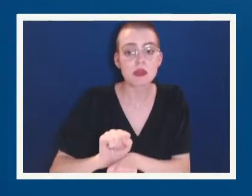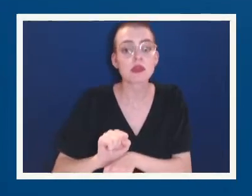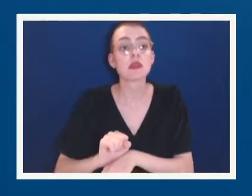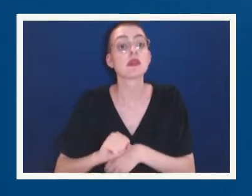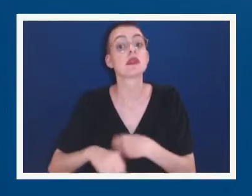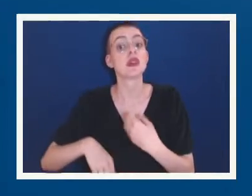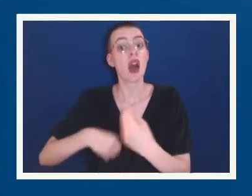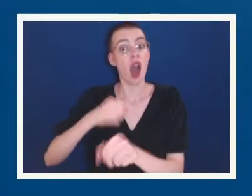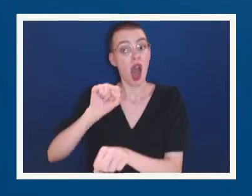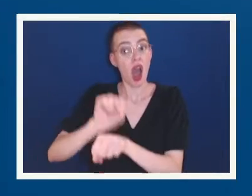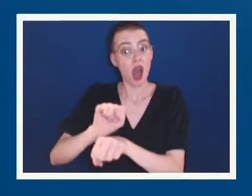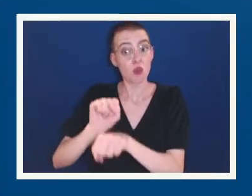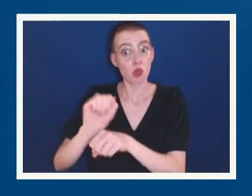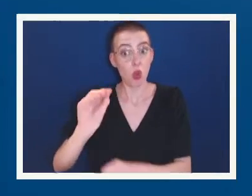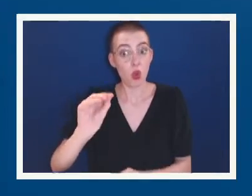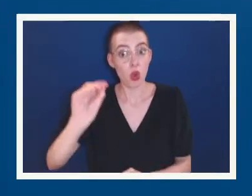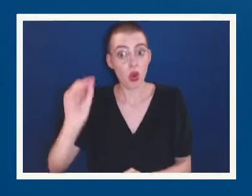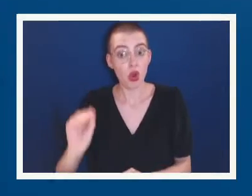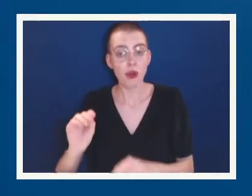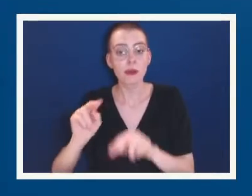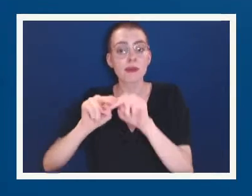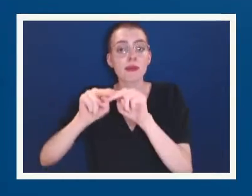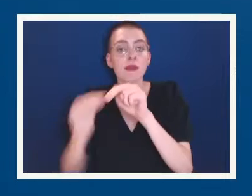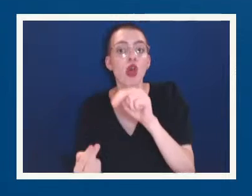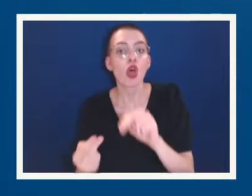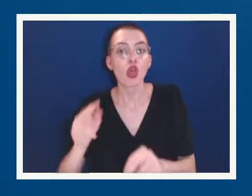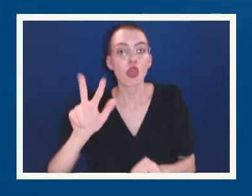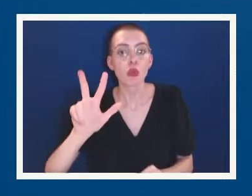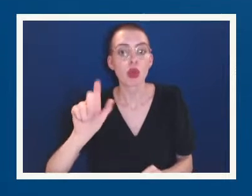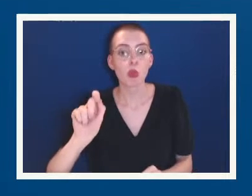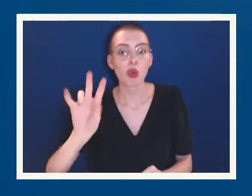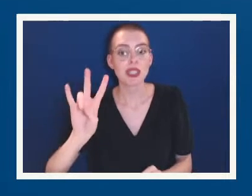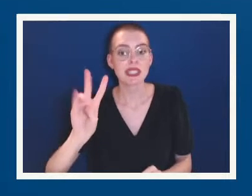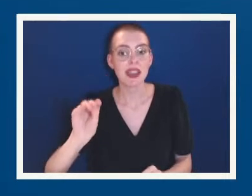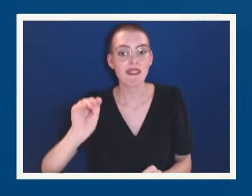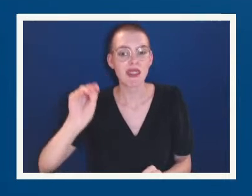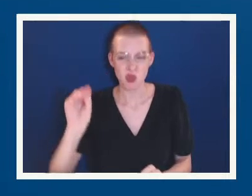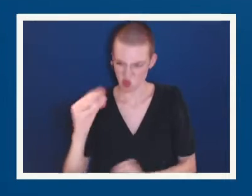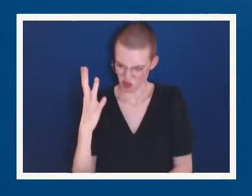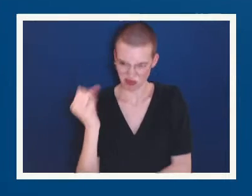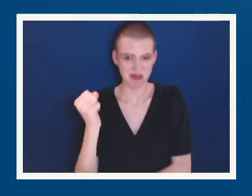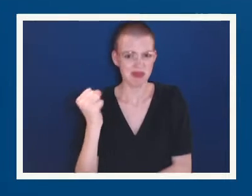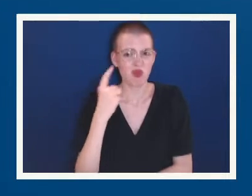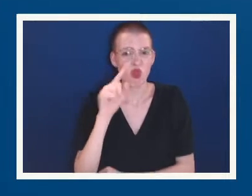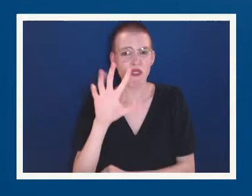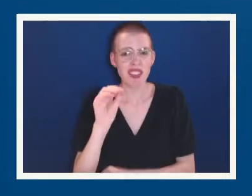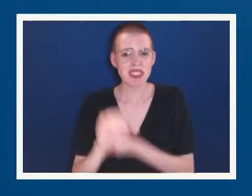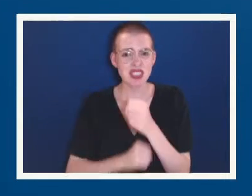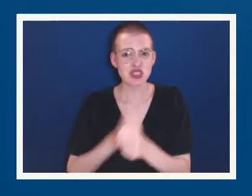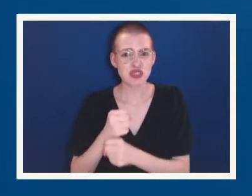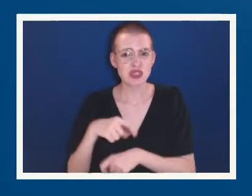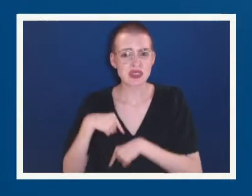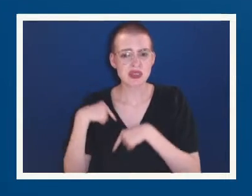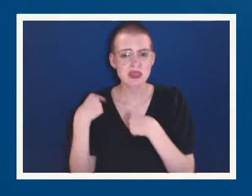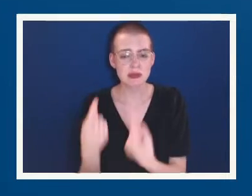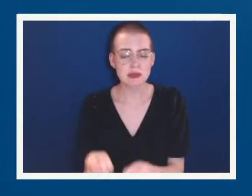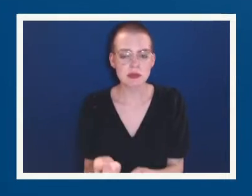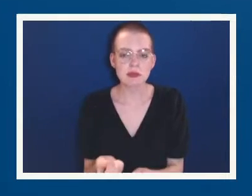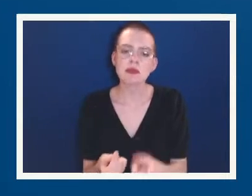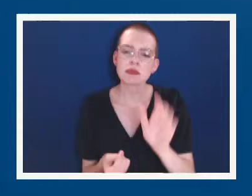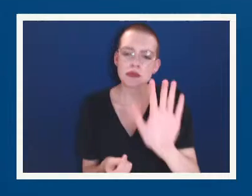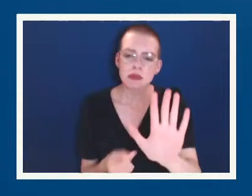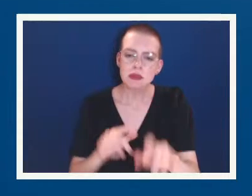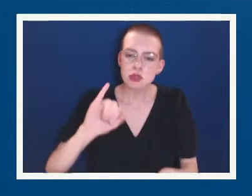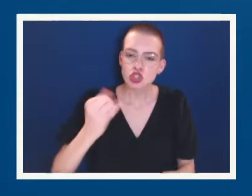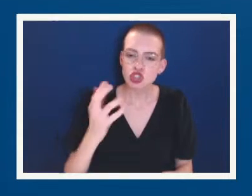is 3.7%, near a record 50-year low. John and I understand we need to make things in